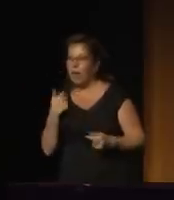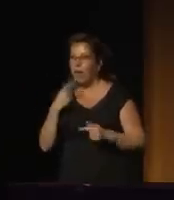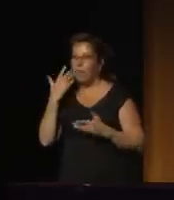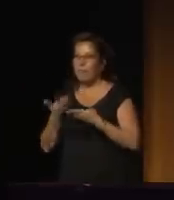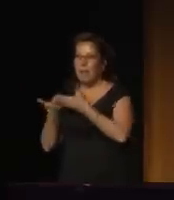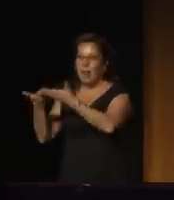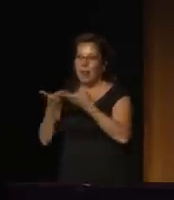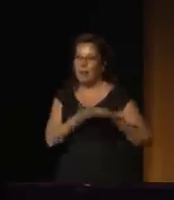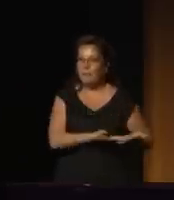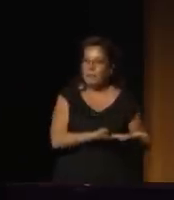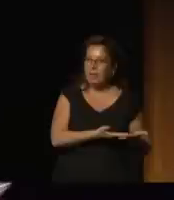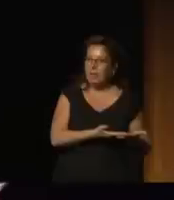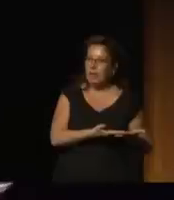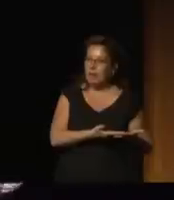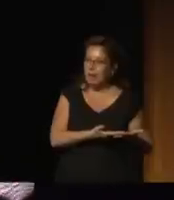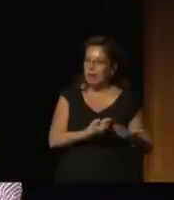a ride with him.